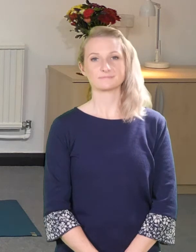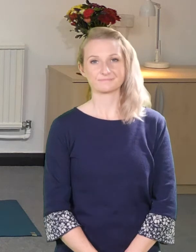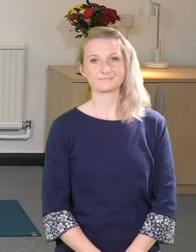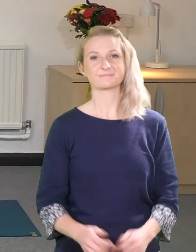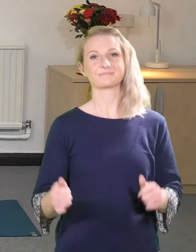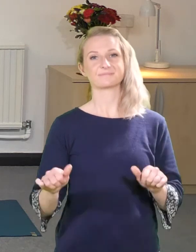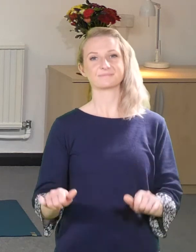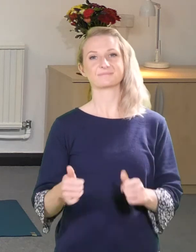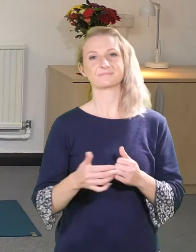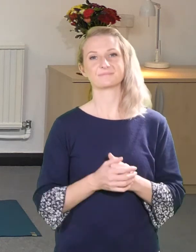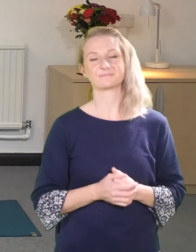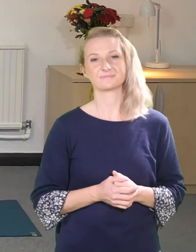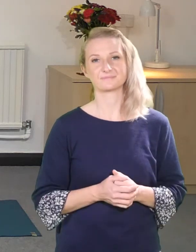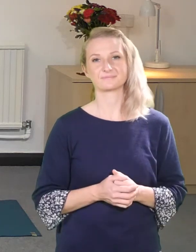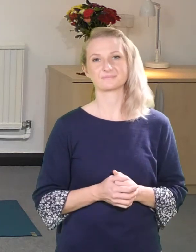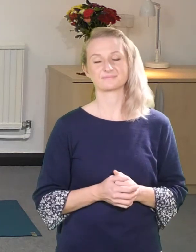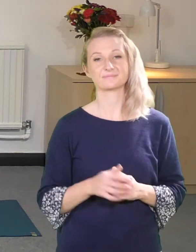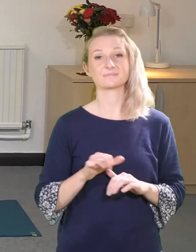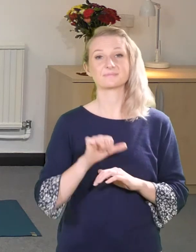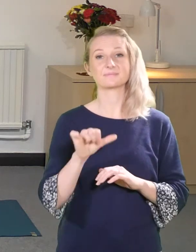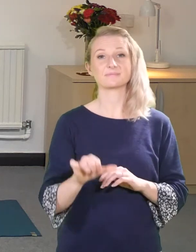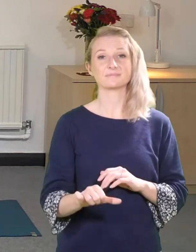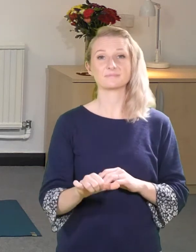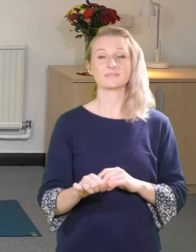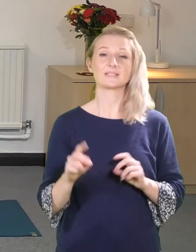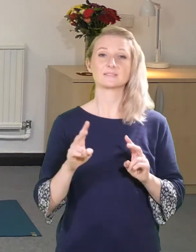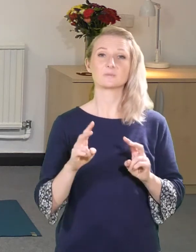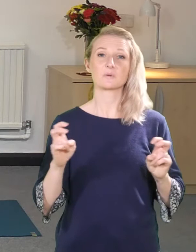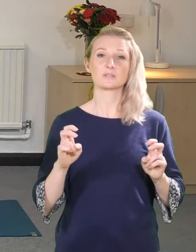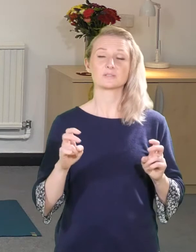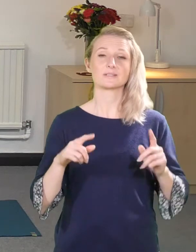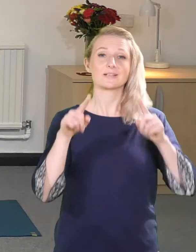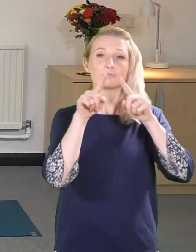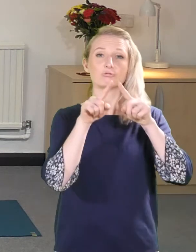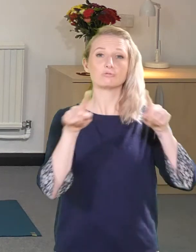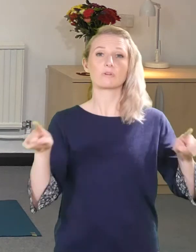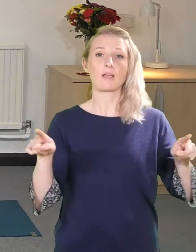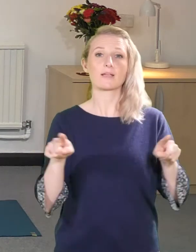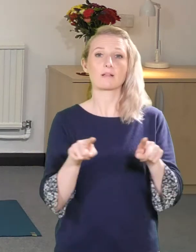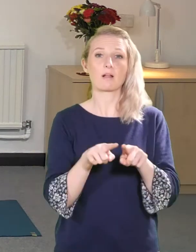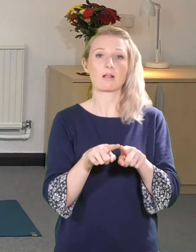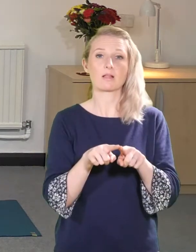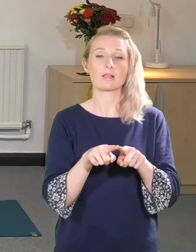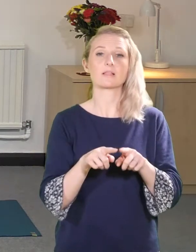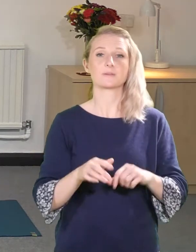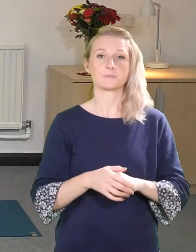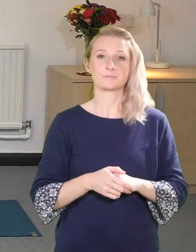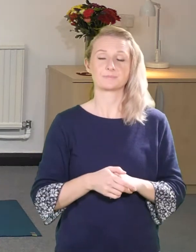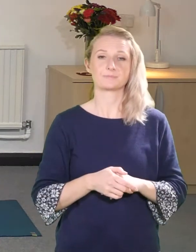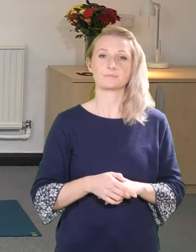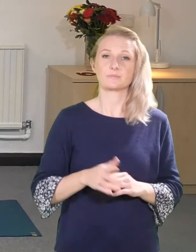Okay, we're now going to move into Triconasana, or the triangle pose. So have your feet fairly